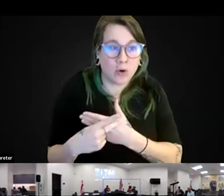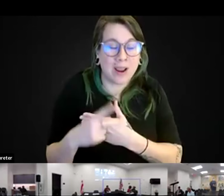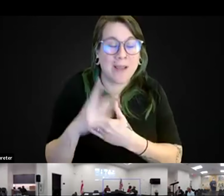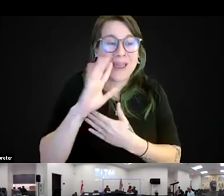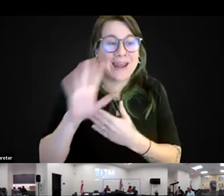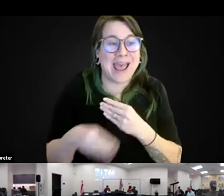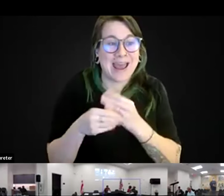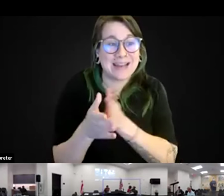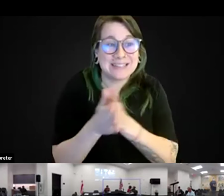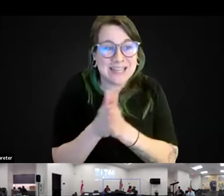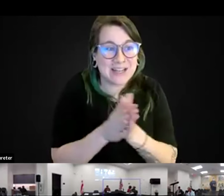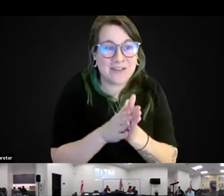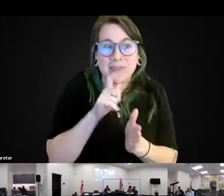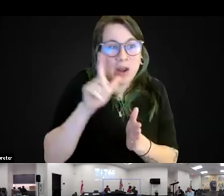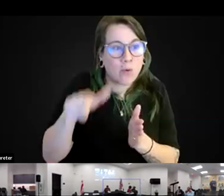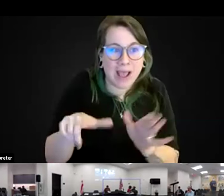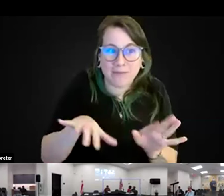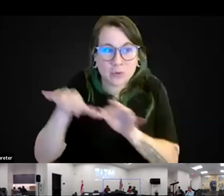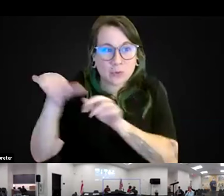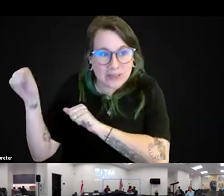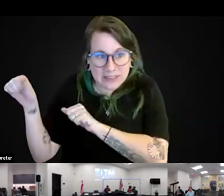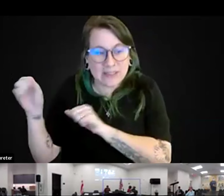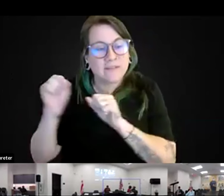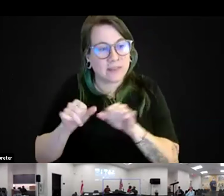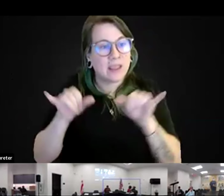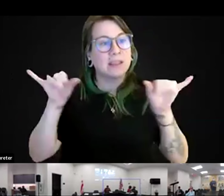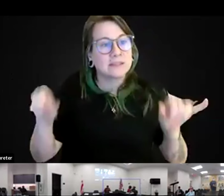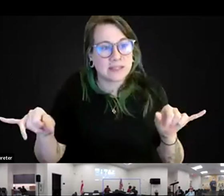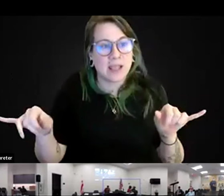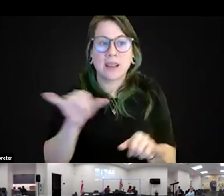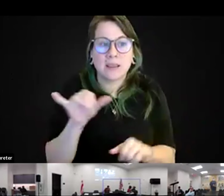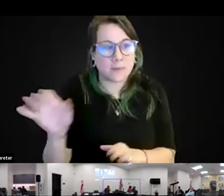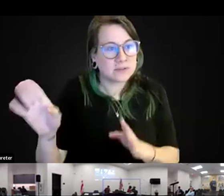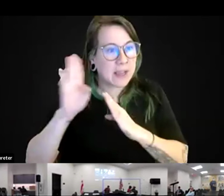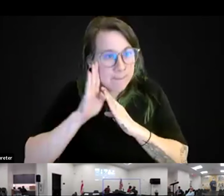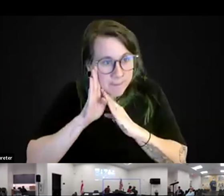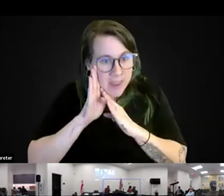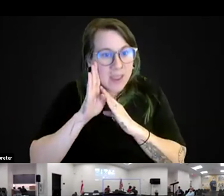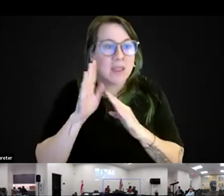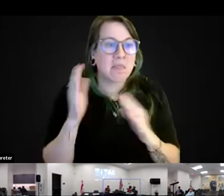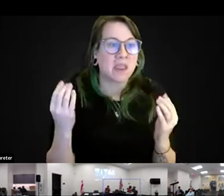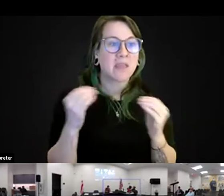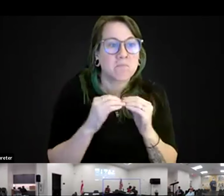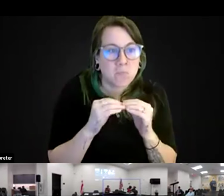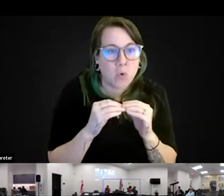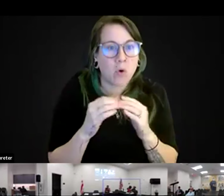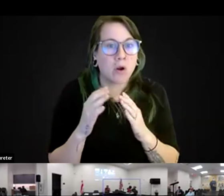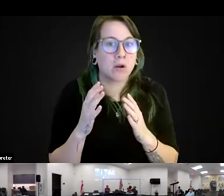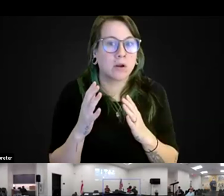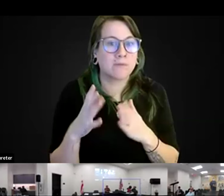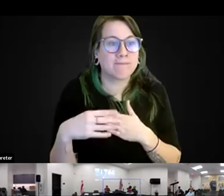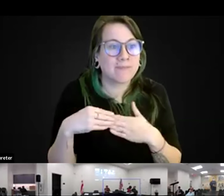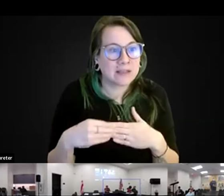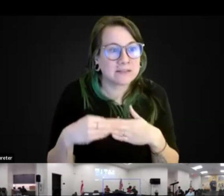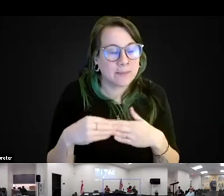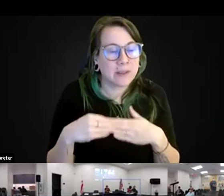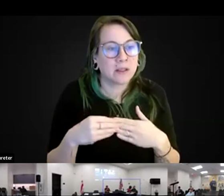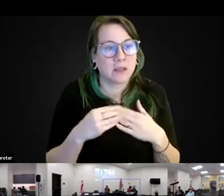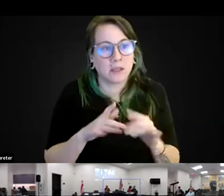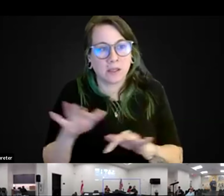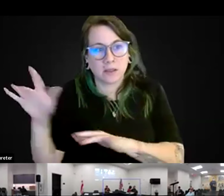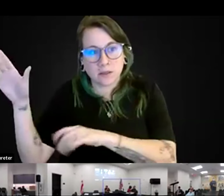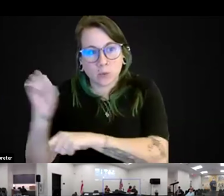they do not have to leave as well. They can maintain their same bids, and they do have a little bit more leeway in terms of because they're